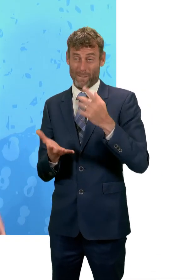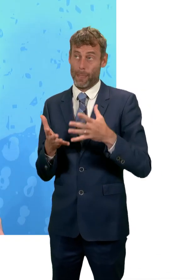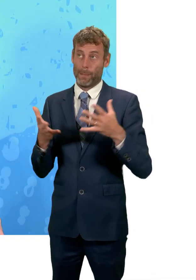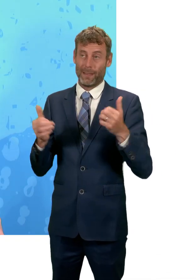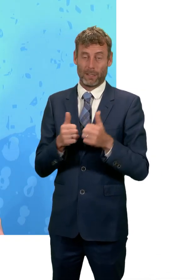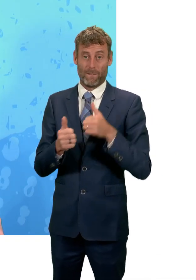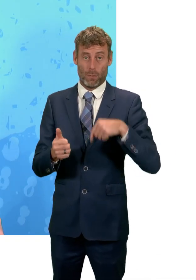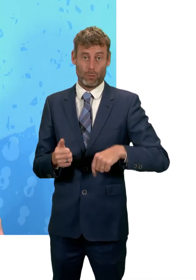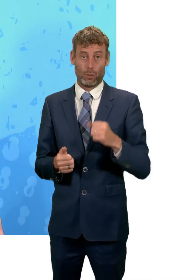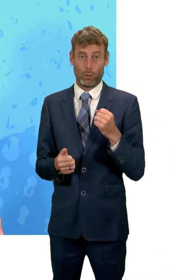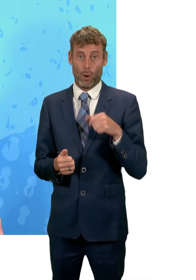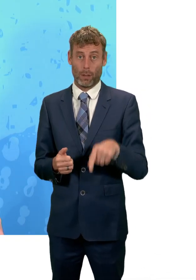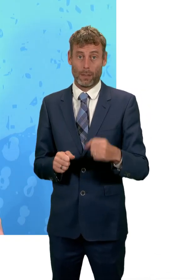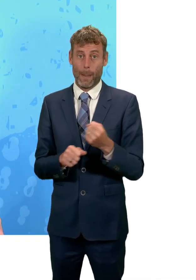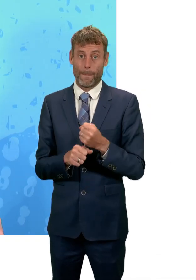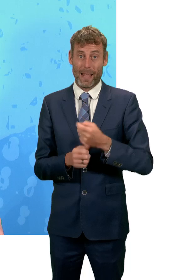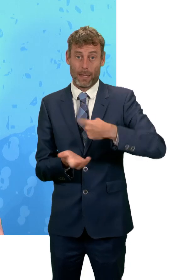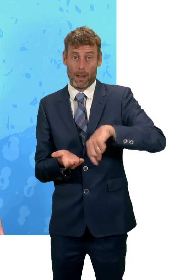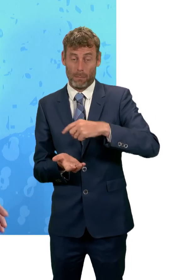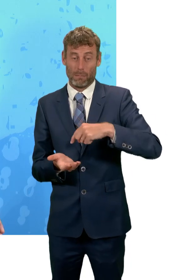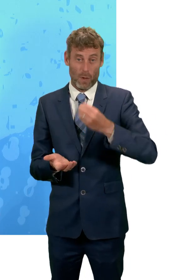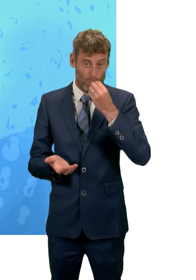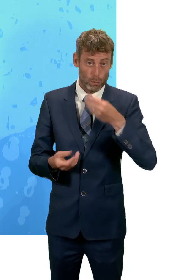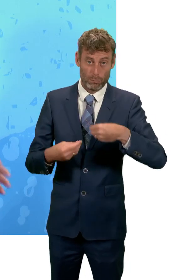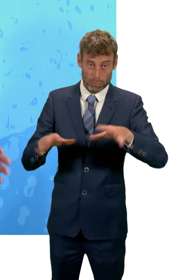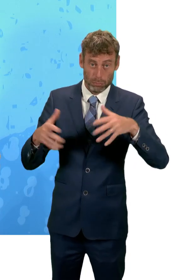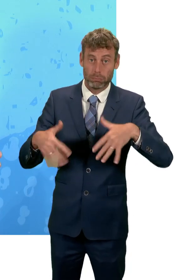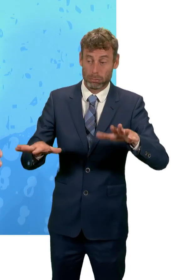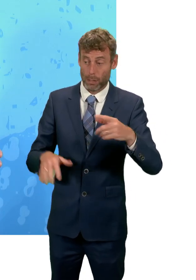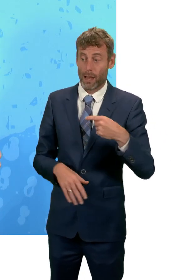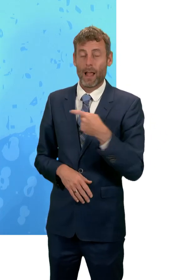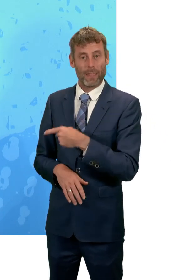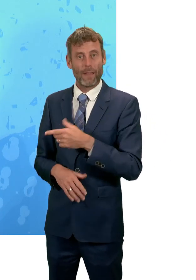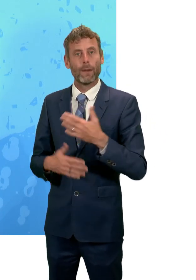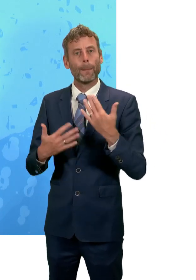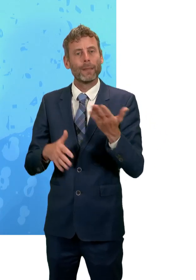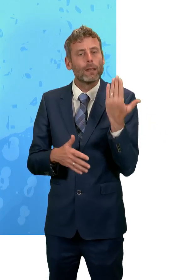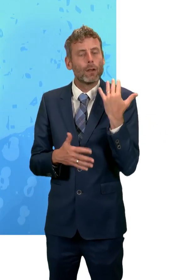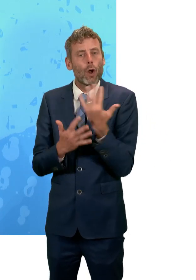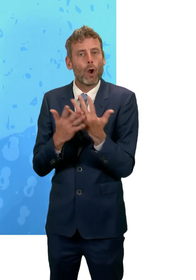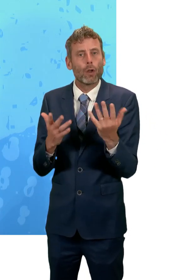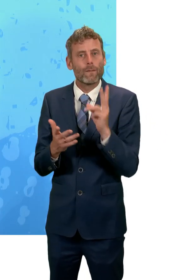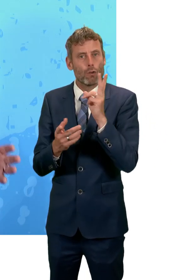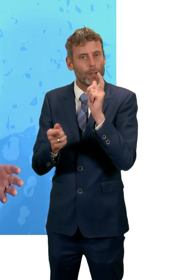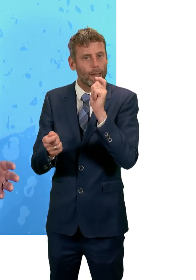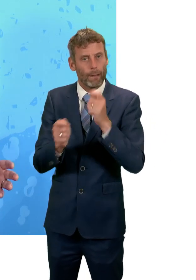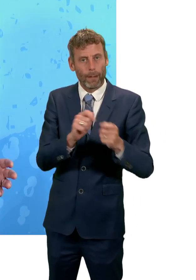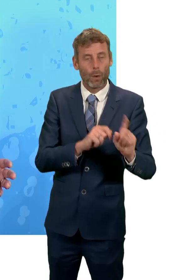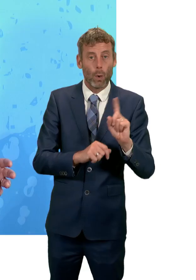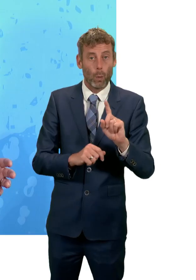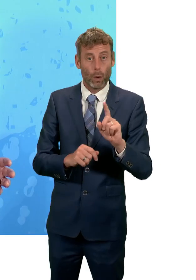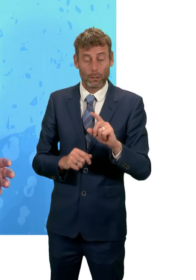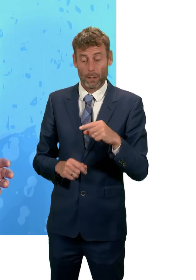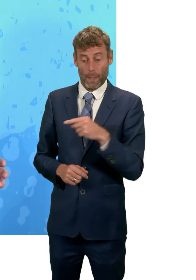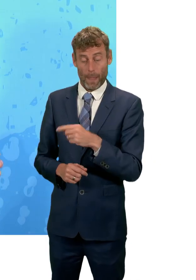of food in Scotland, they've done a lot of reformulation. You know, they've taken tons and tons of salt